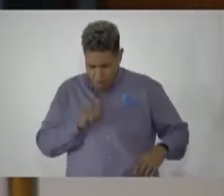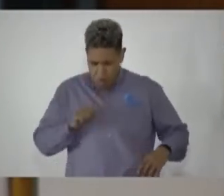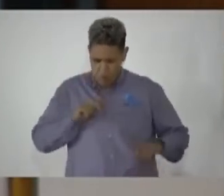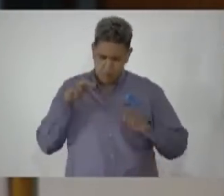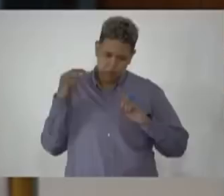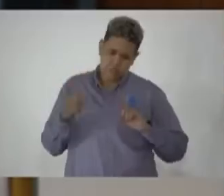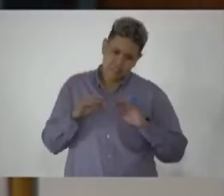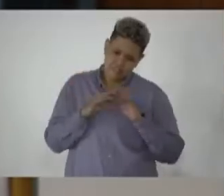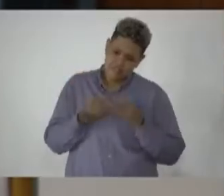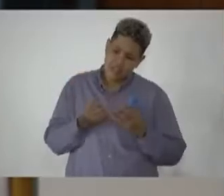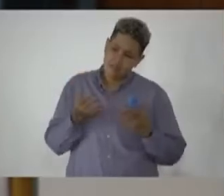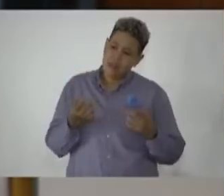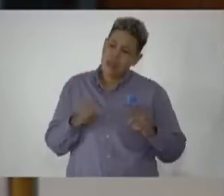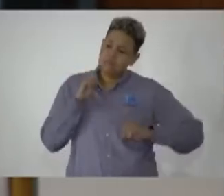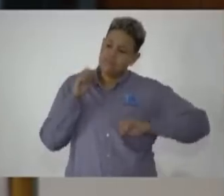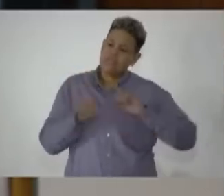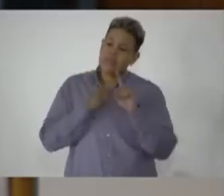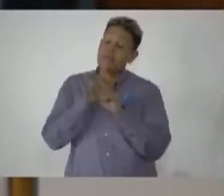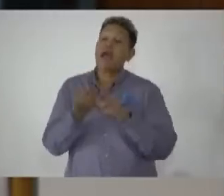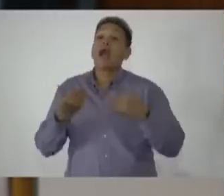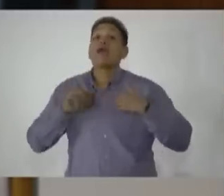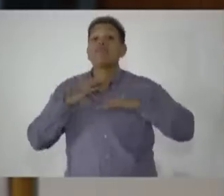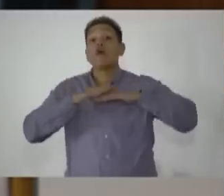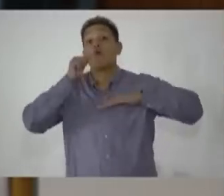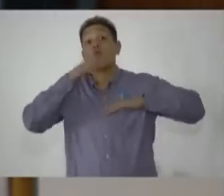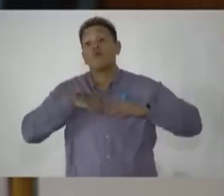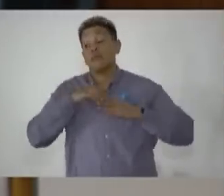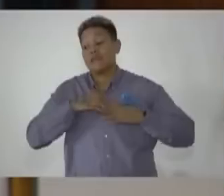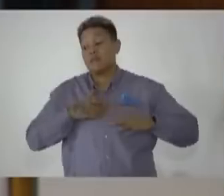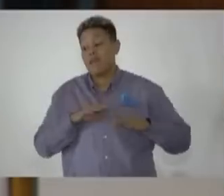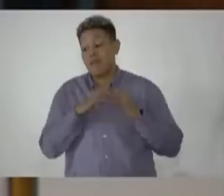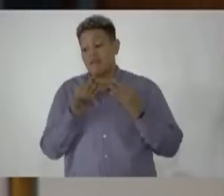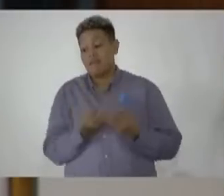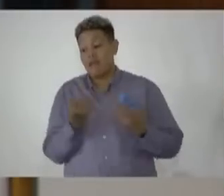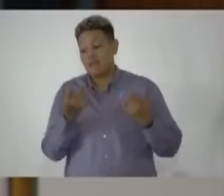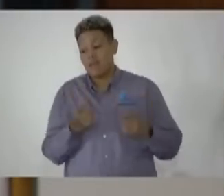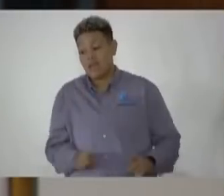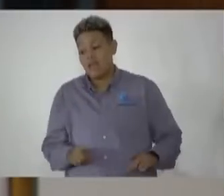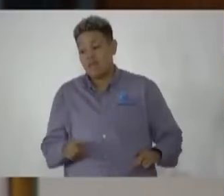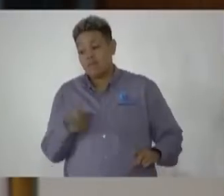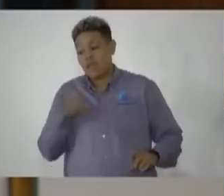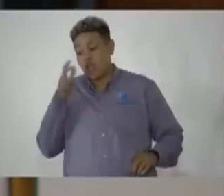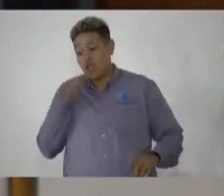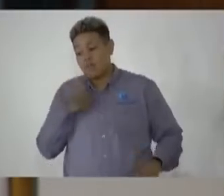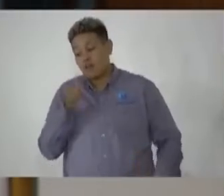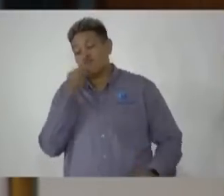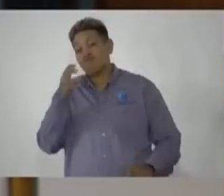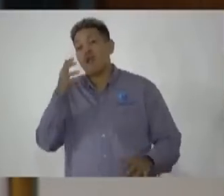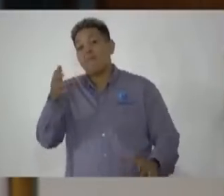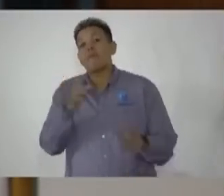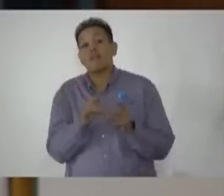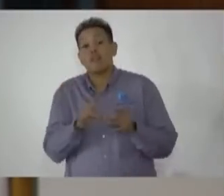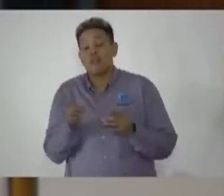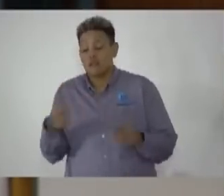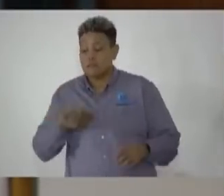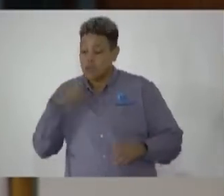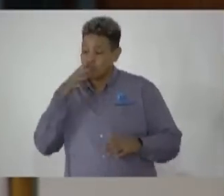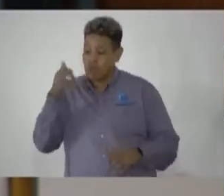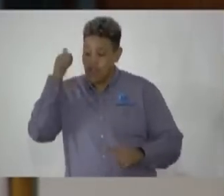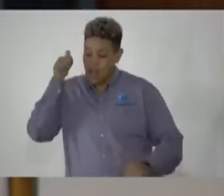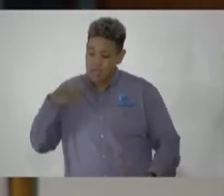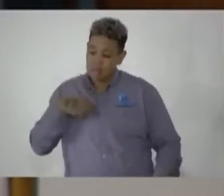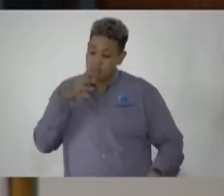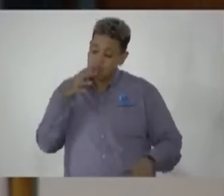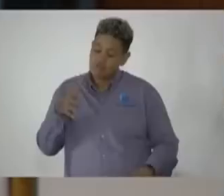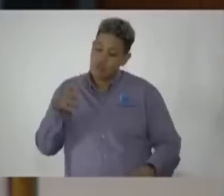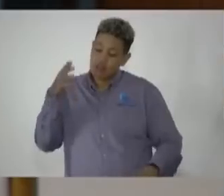family's perspective the impact that had on women in my family, that I heard my grandmother speak to, my grandaunt speak